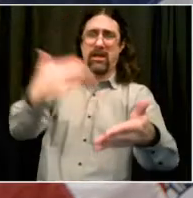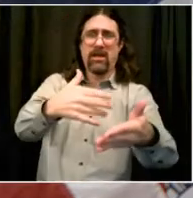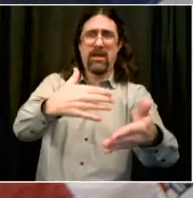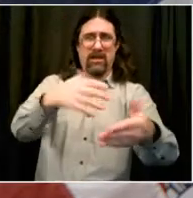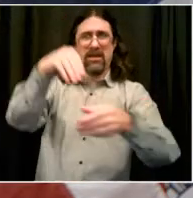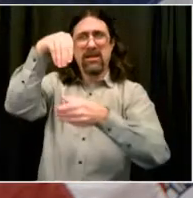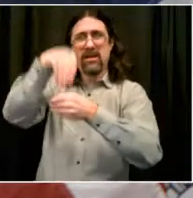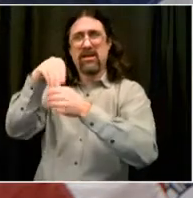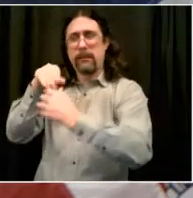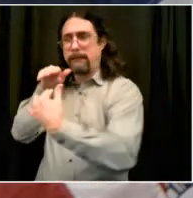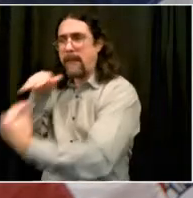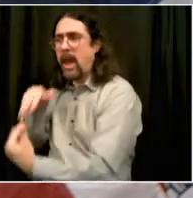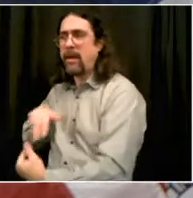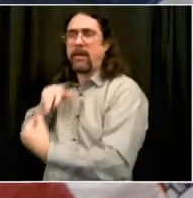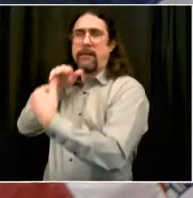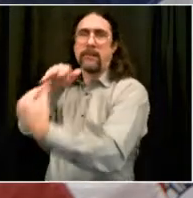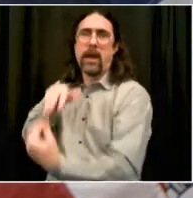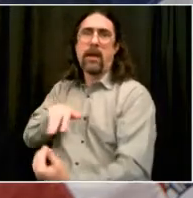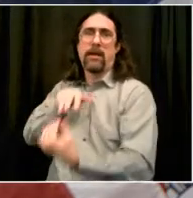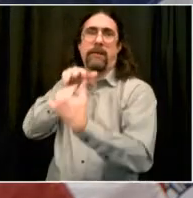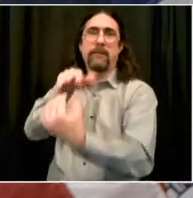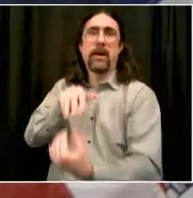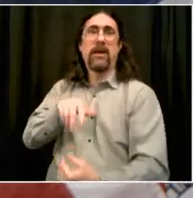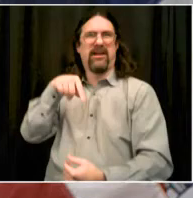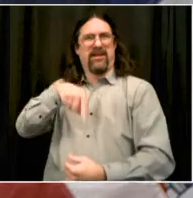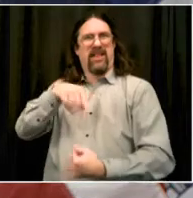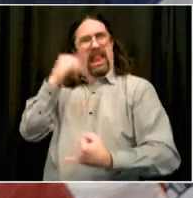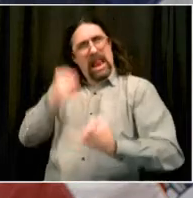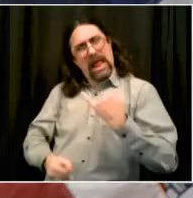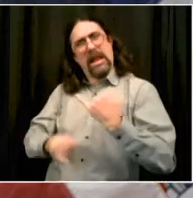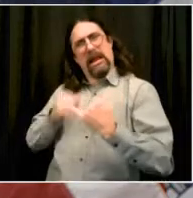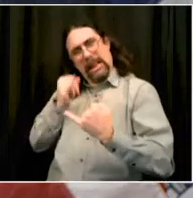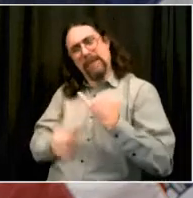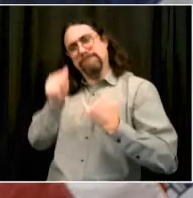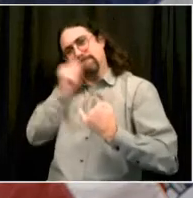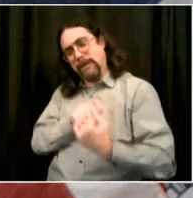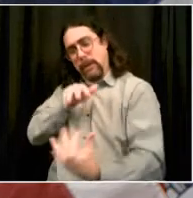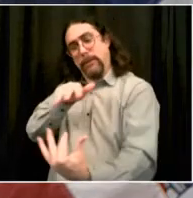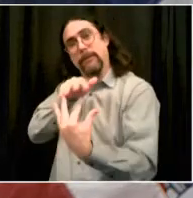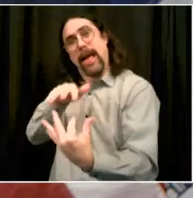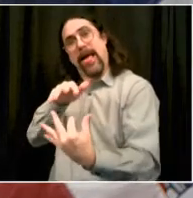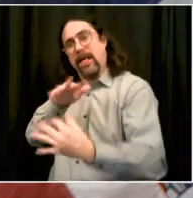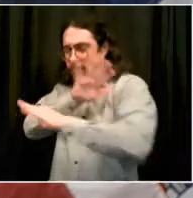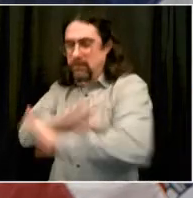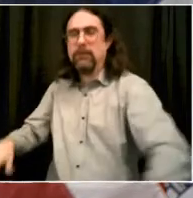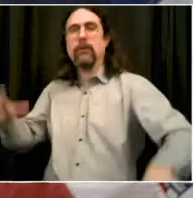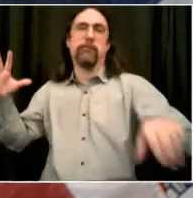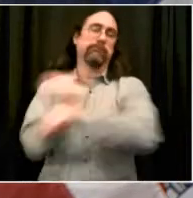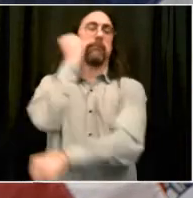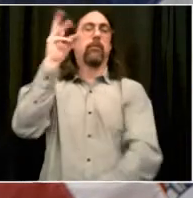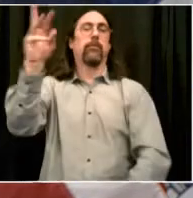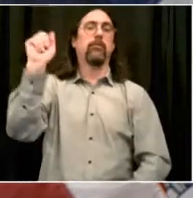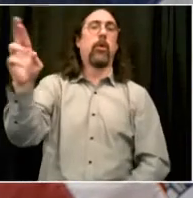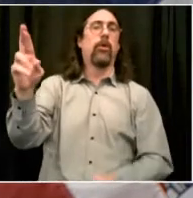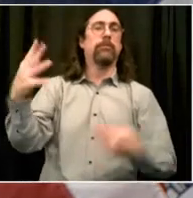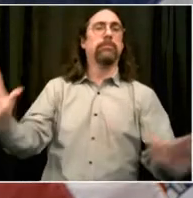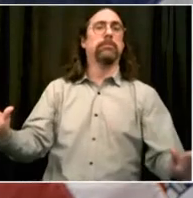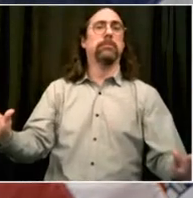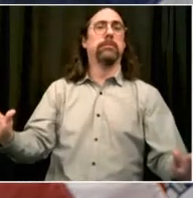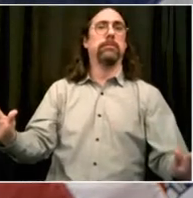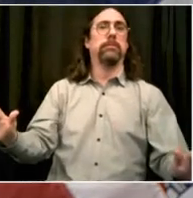matter of days, and we'll, from there, see what else we have to do to keep people safe. Go ahead.